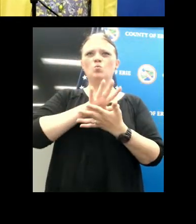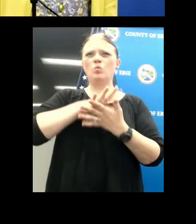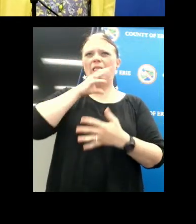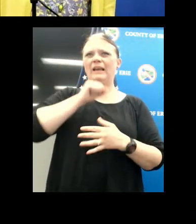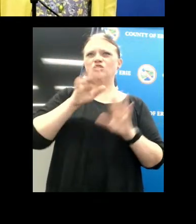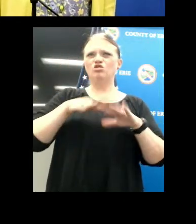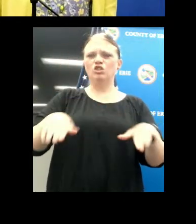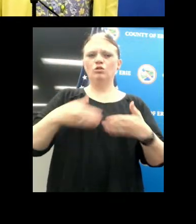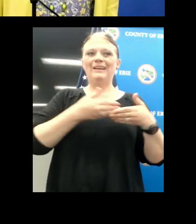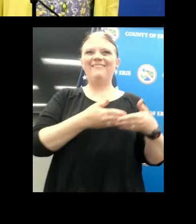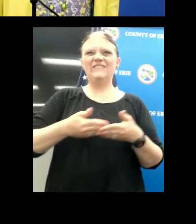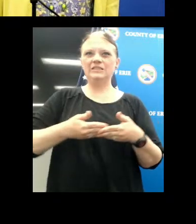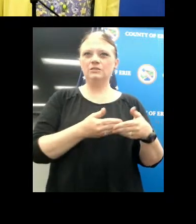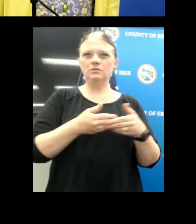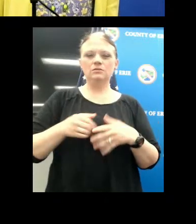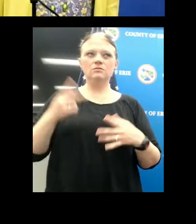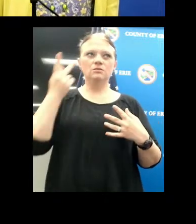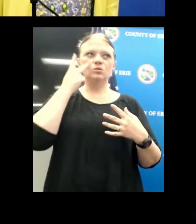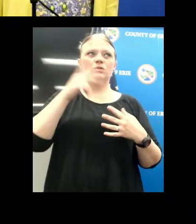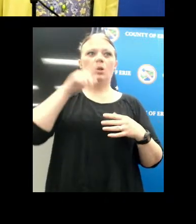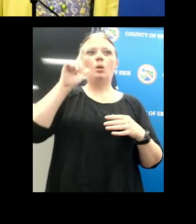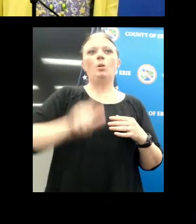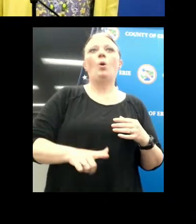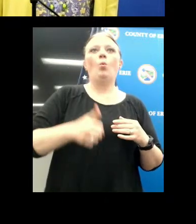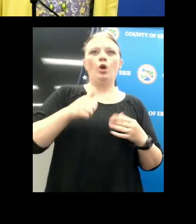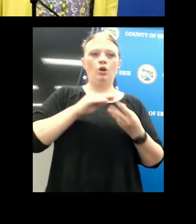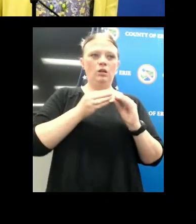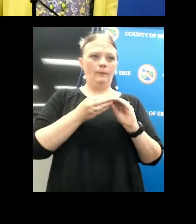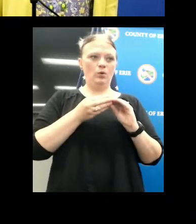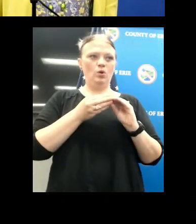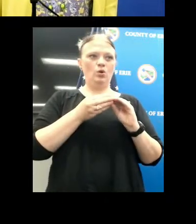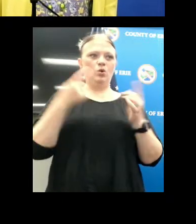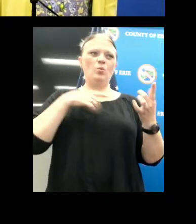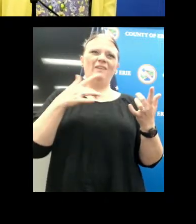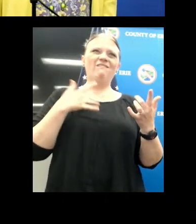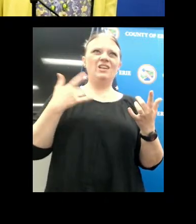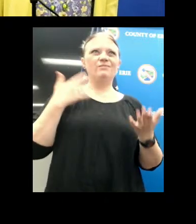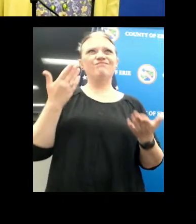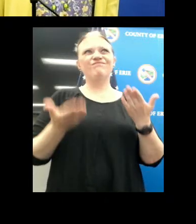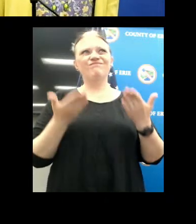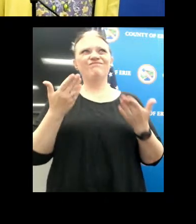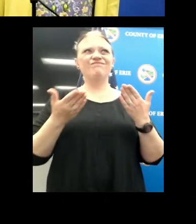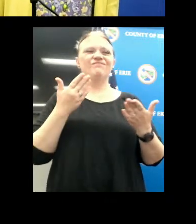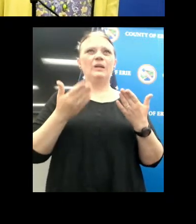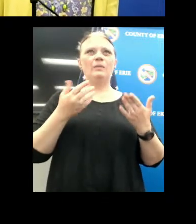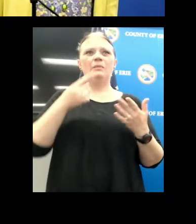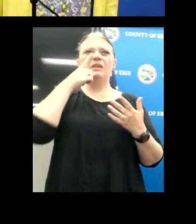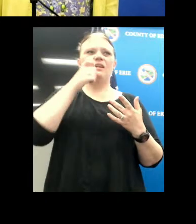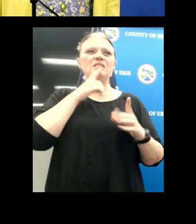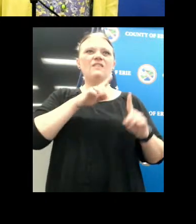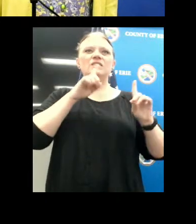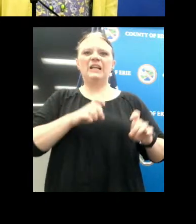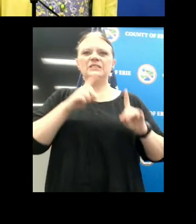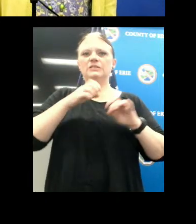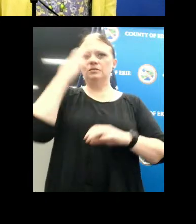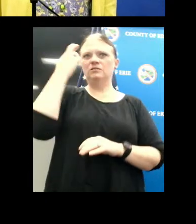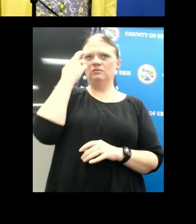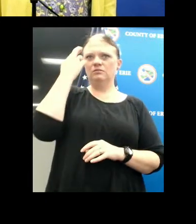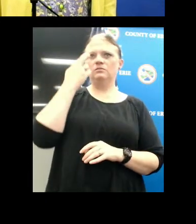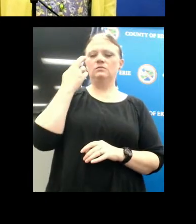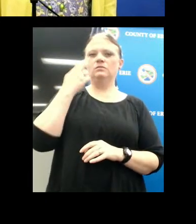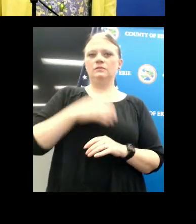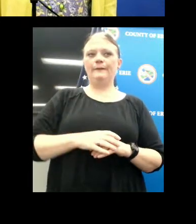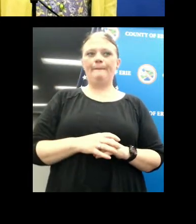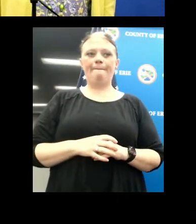school-age children and infants, we're seeing much lower numbers. We feel that that's probably an artifact of testing, that we know